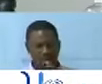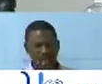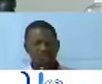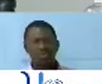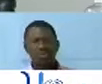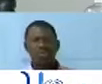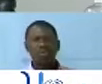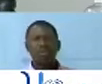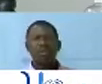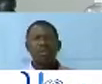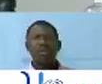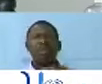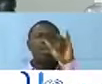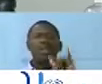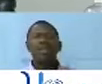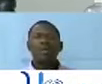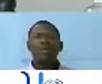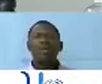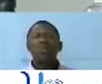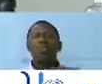Antoumane